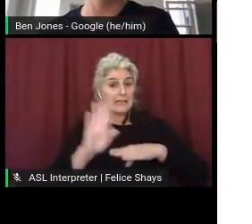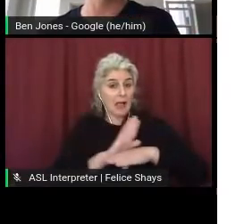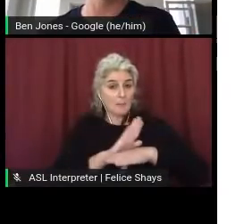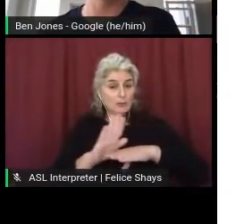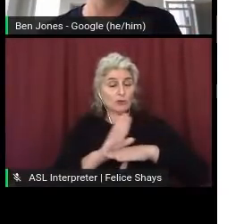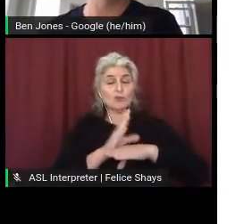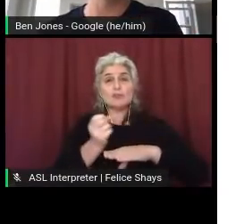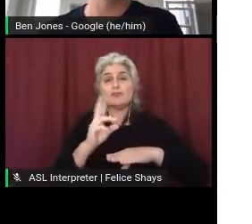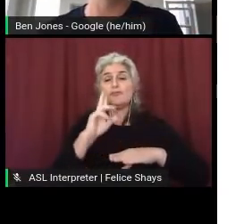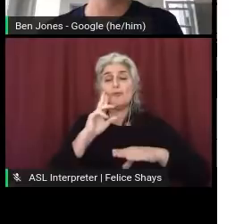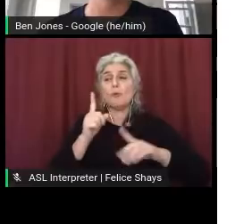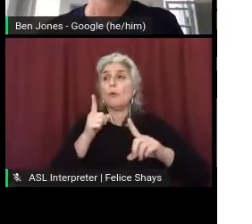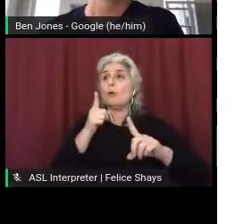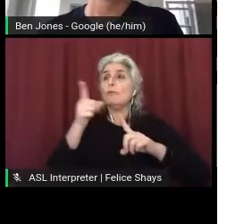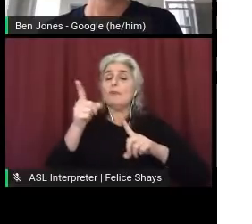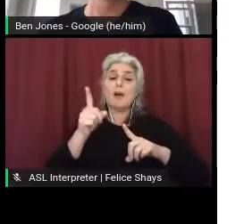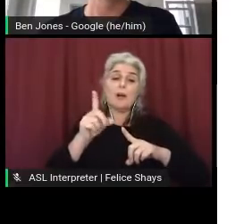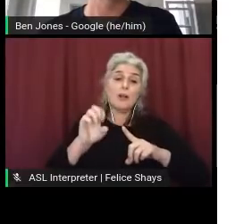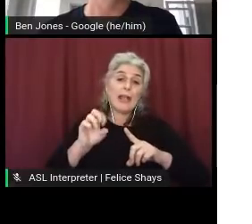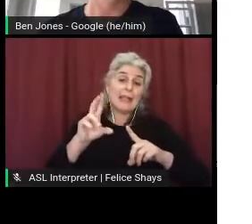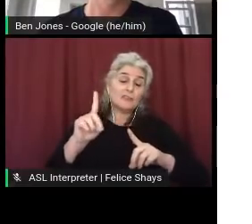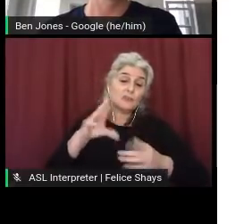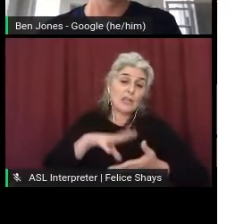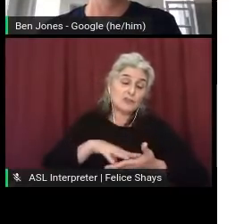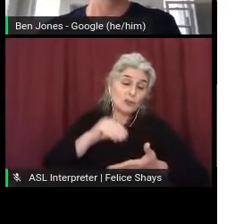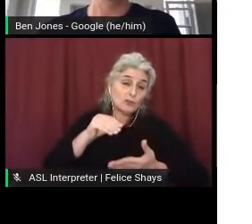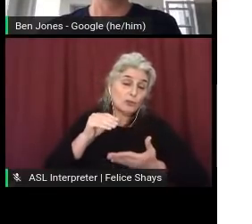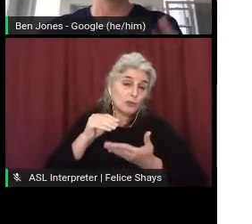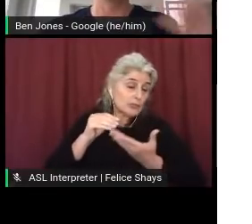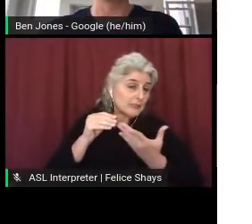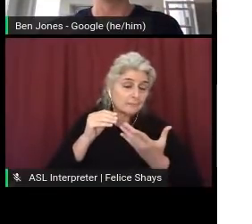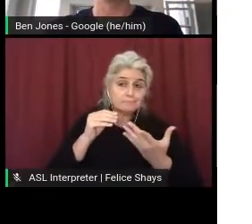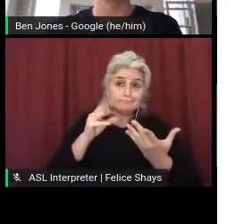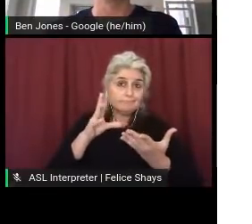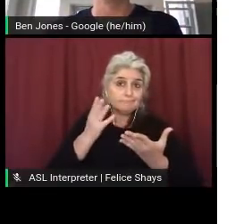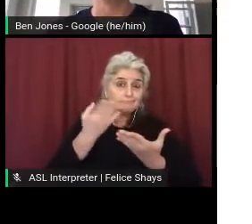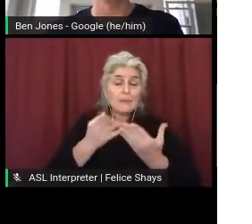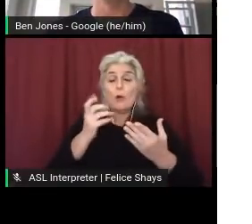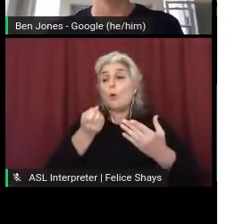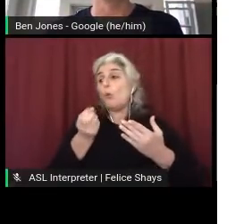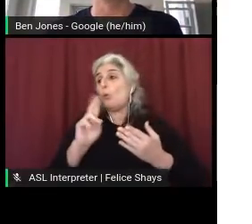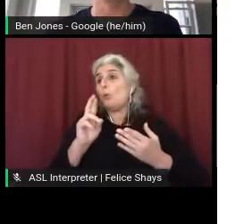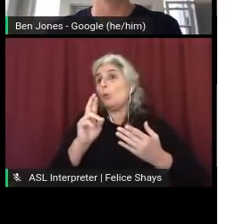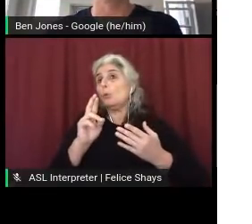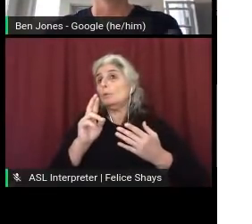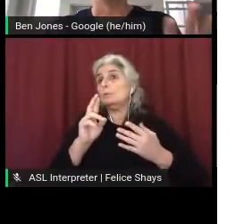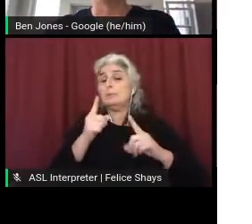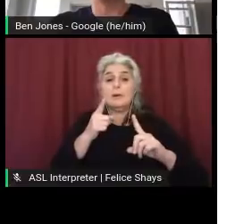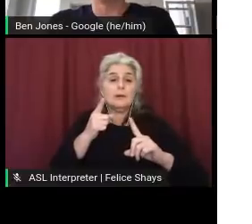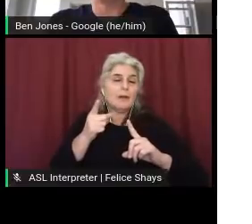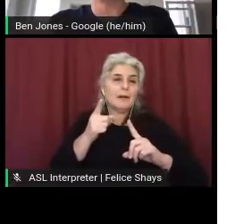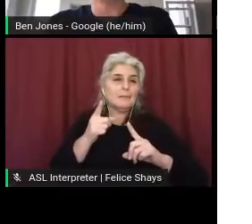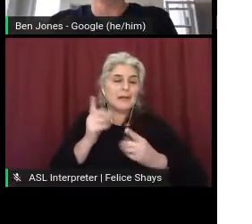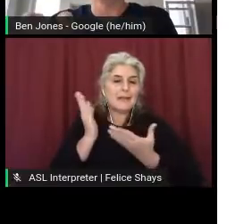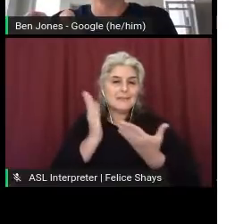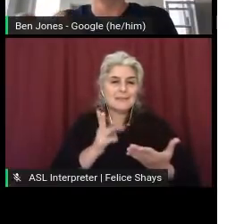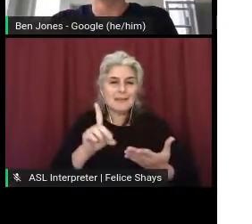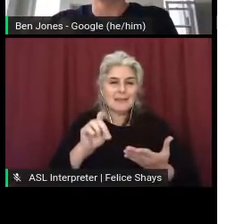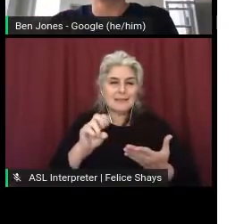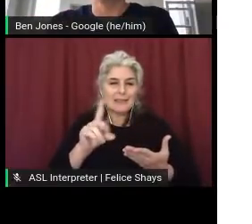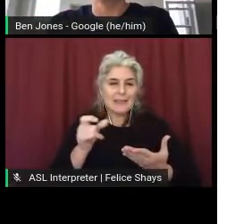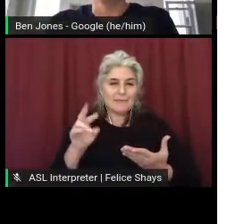education, distance learning, education, or delivery services. So these are things that were already in process. As you think about your